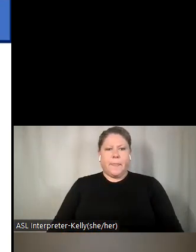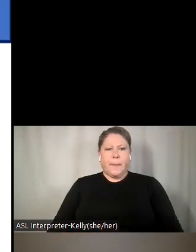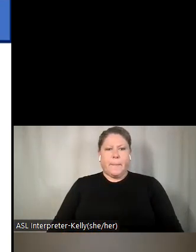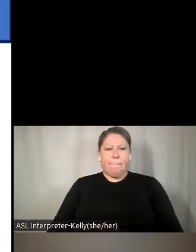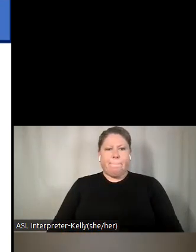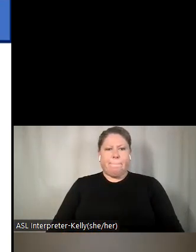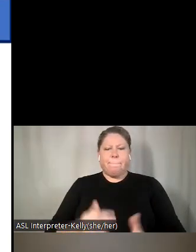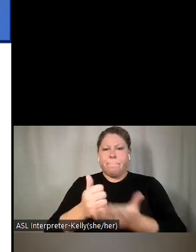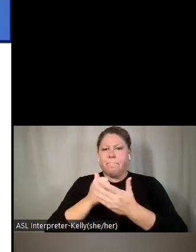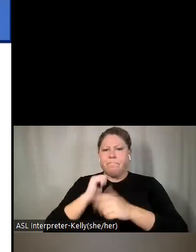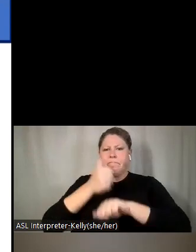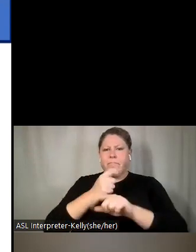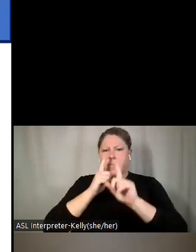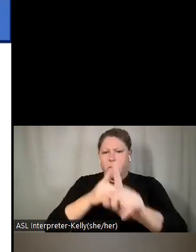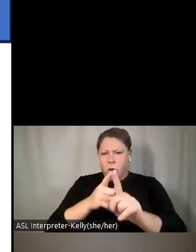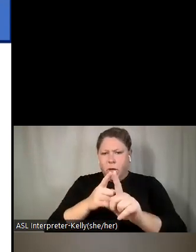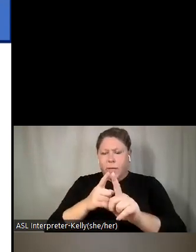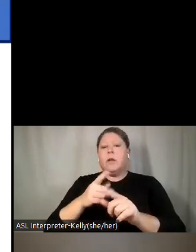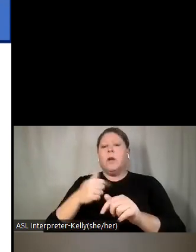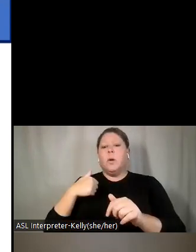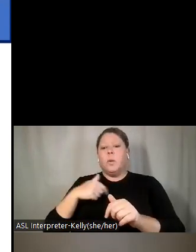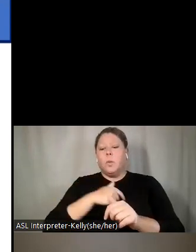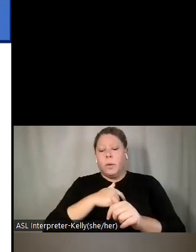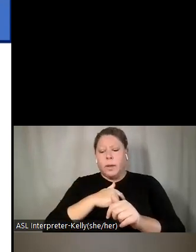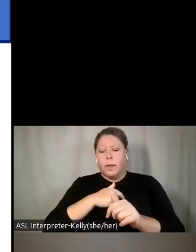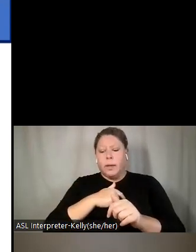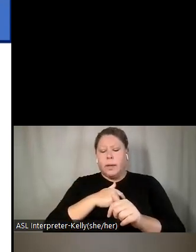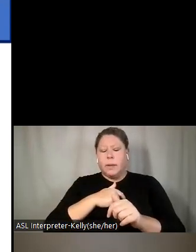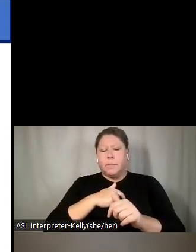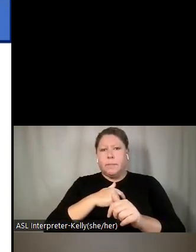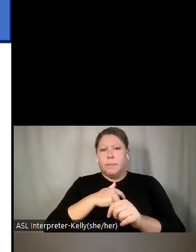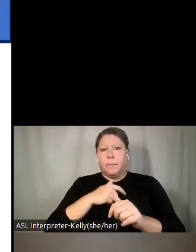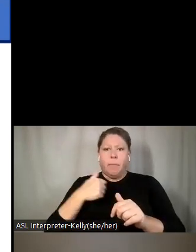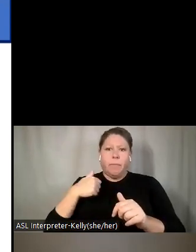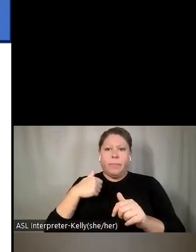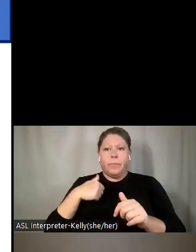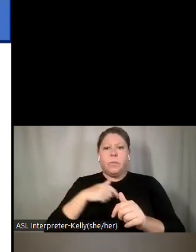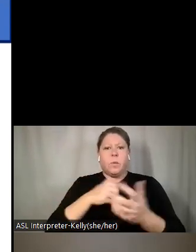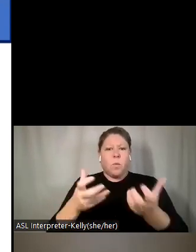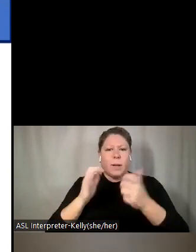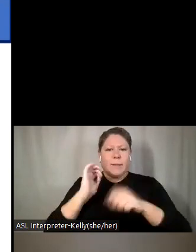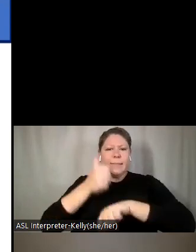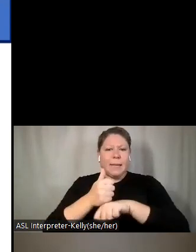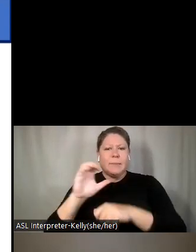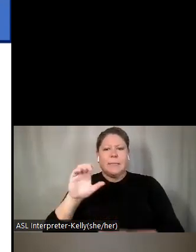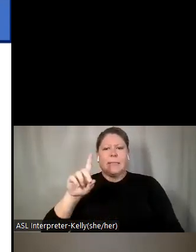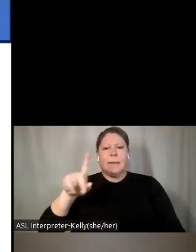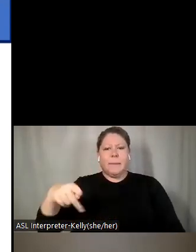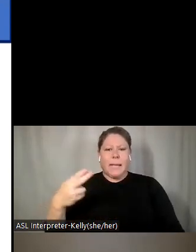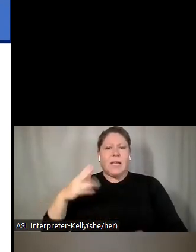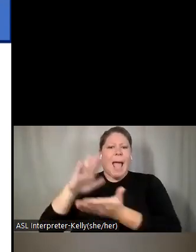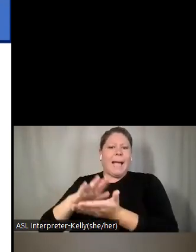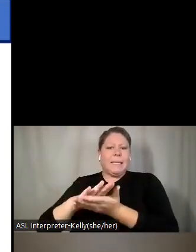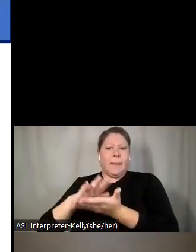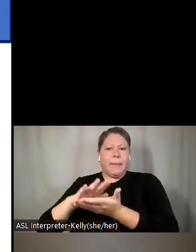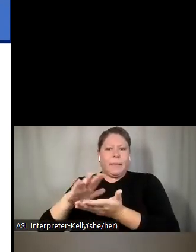CDPH is also looking to set up and is currently setting up CDPH academic partnerships. So looking to partner